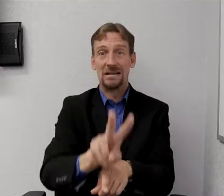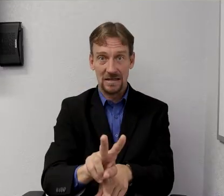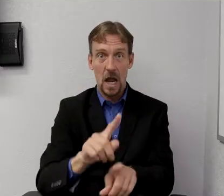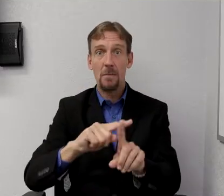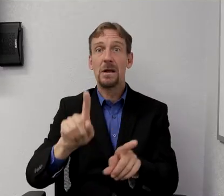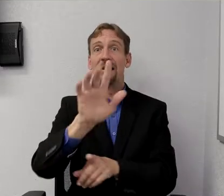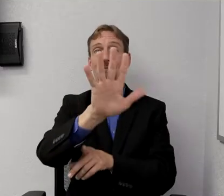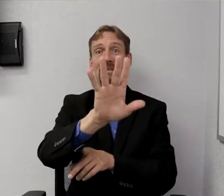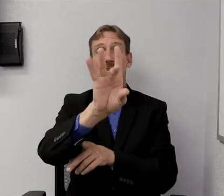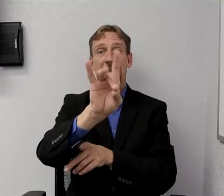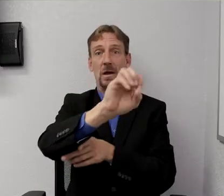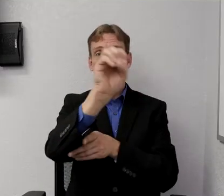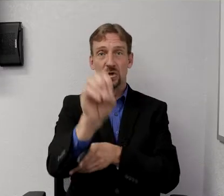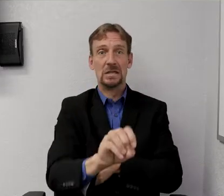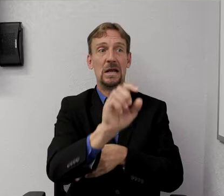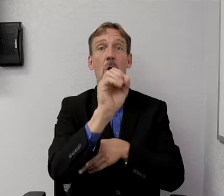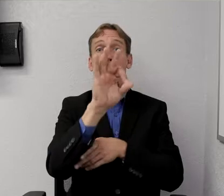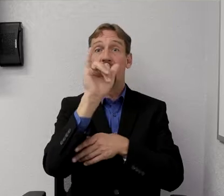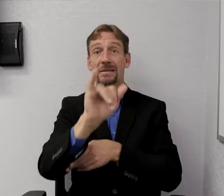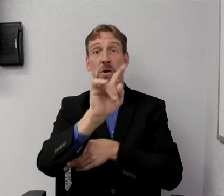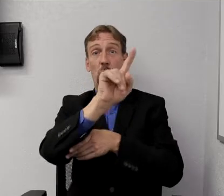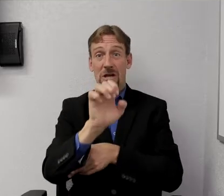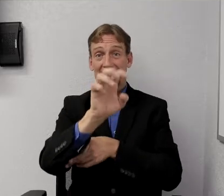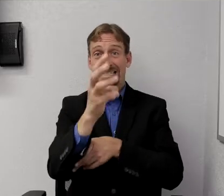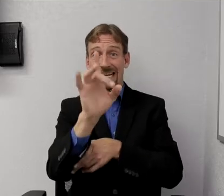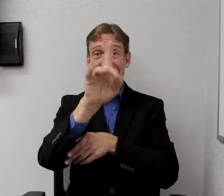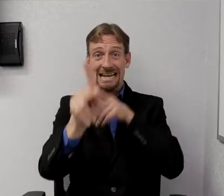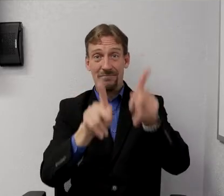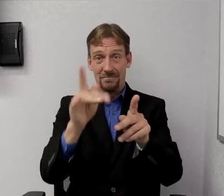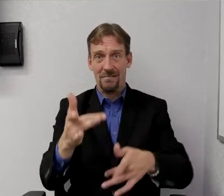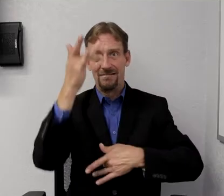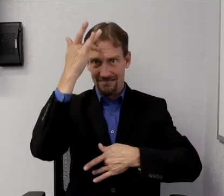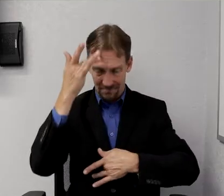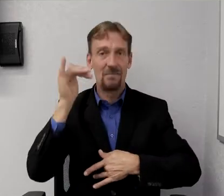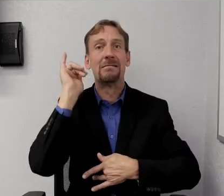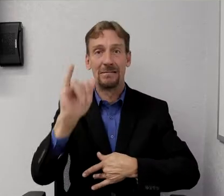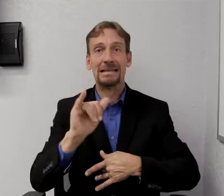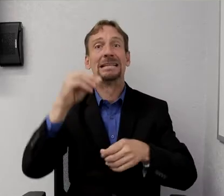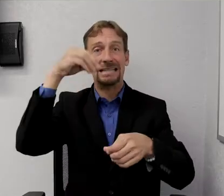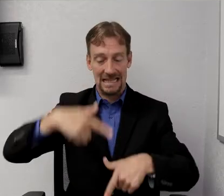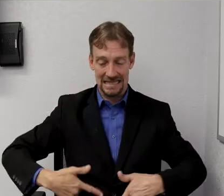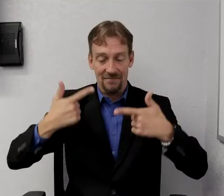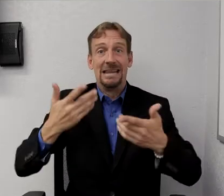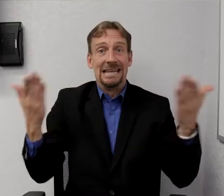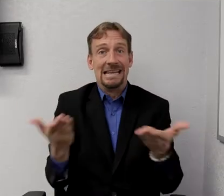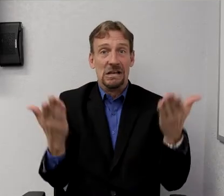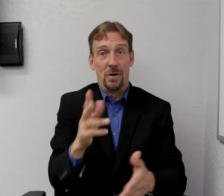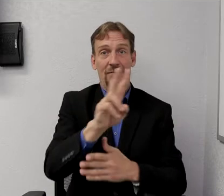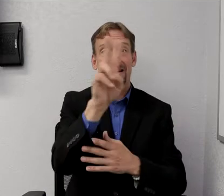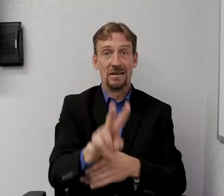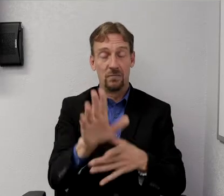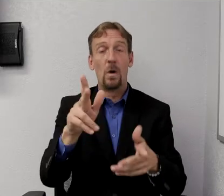fact, 58% of the 168 or 98 patients living in Visalia,